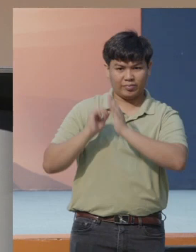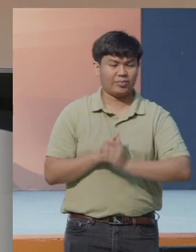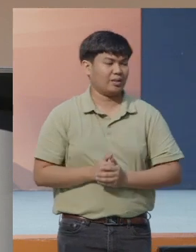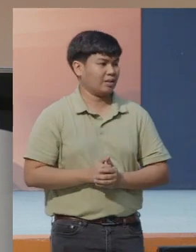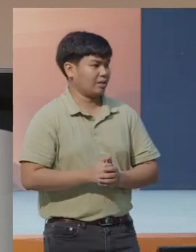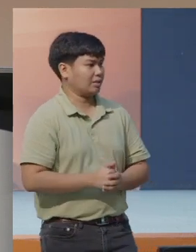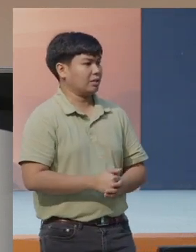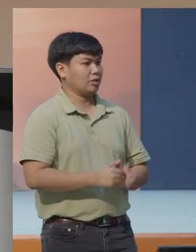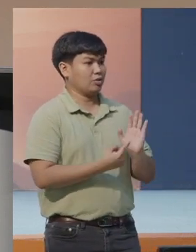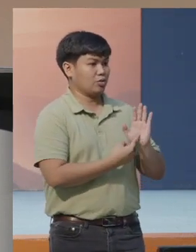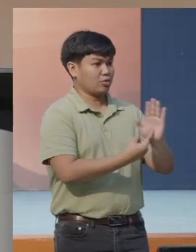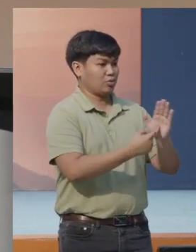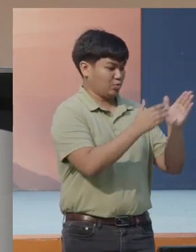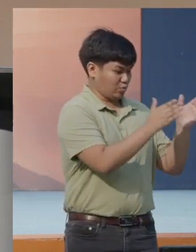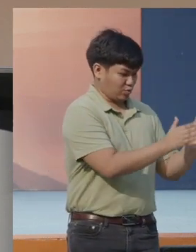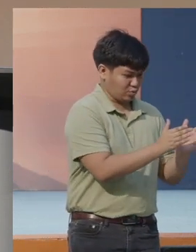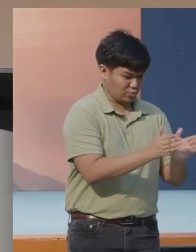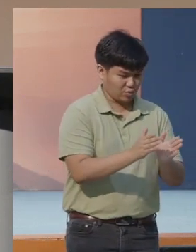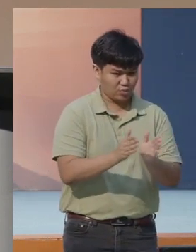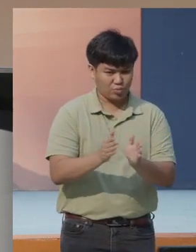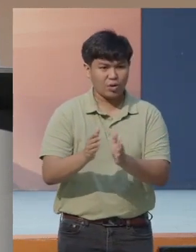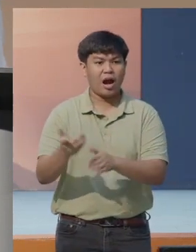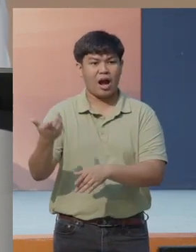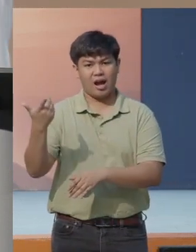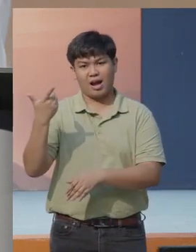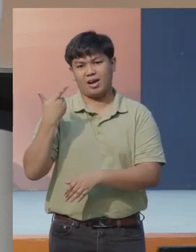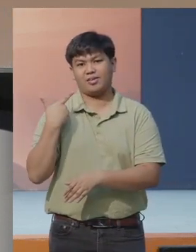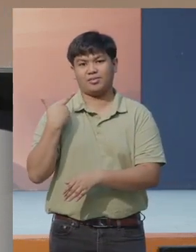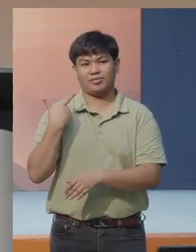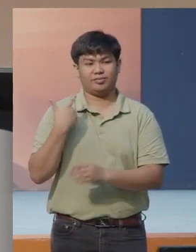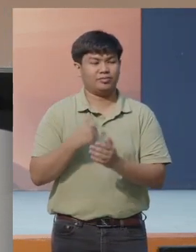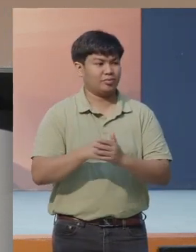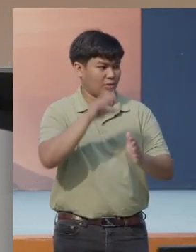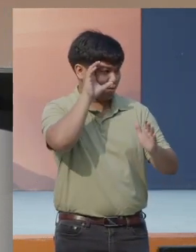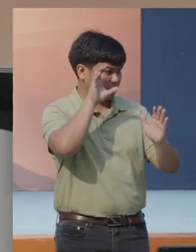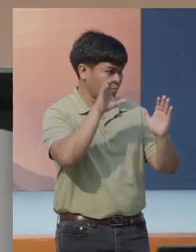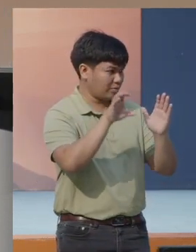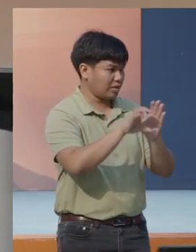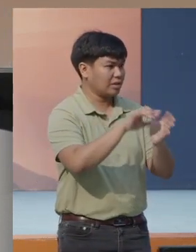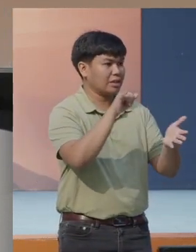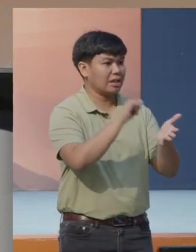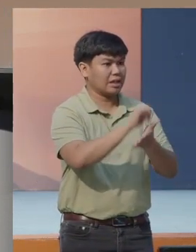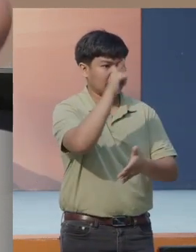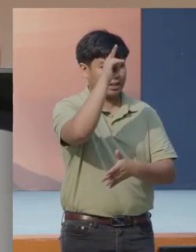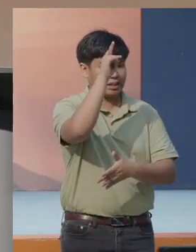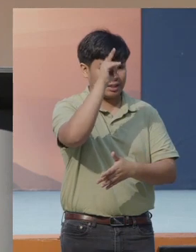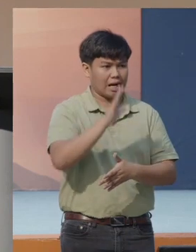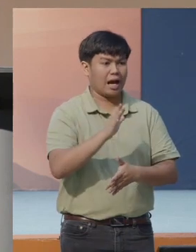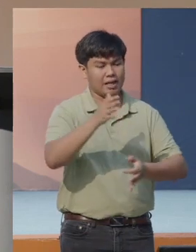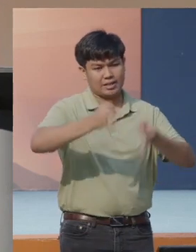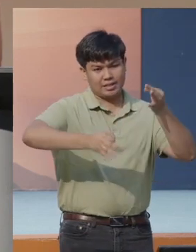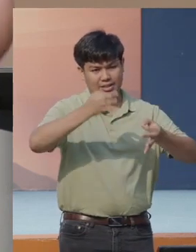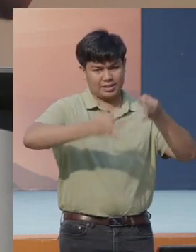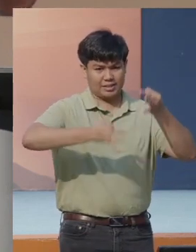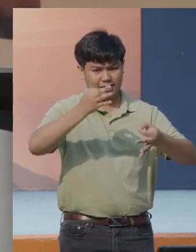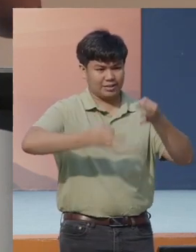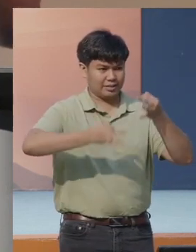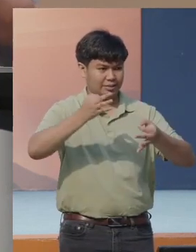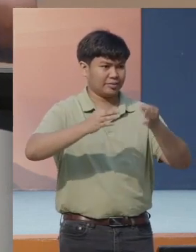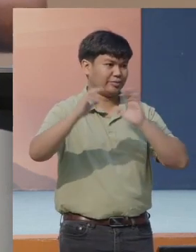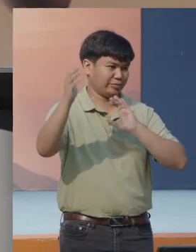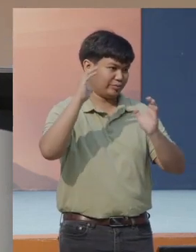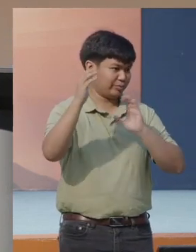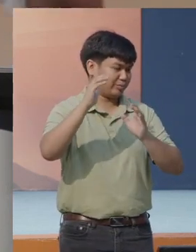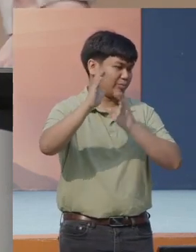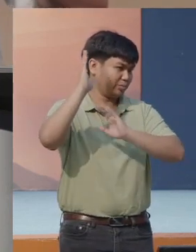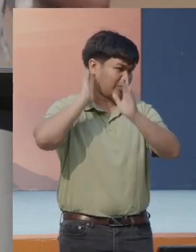kasi ang City of Refuge is the picture of God's justice. This